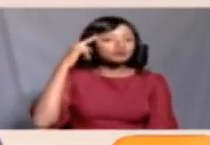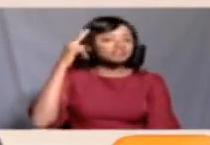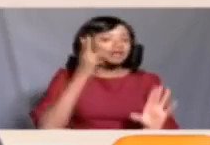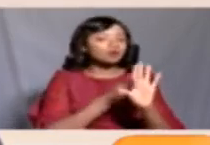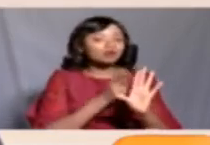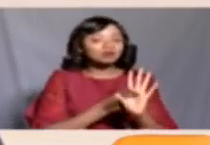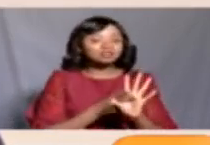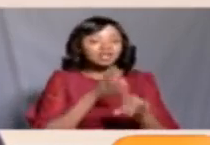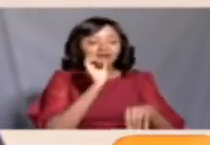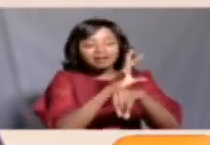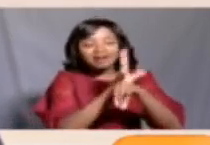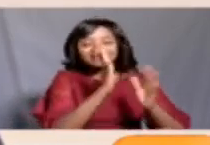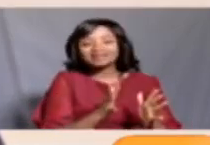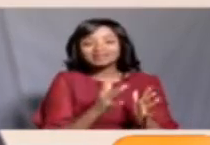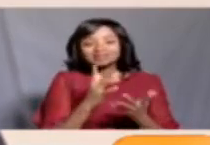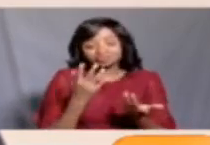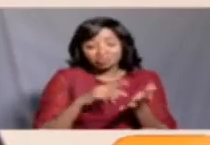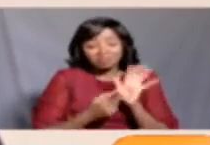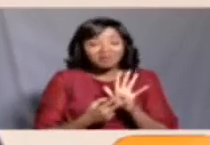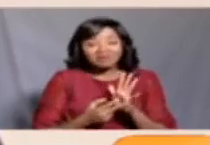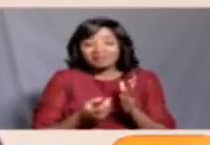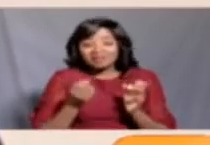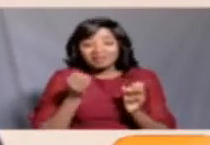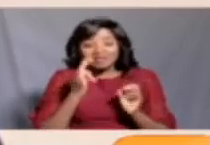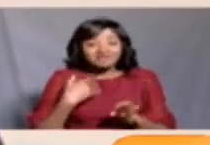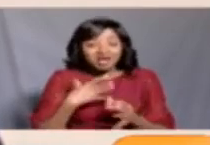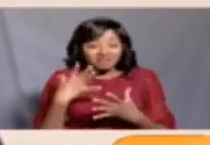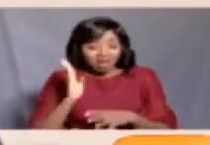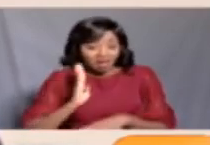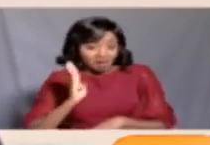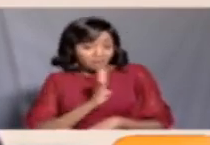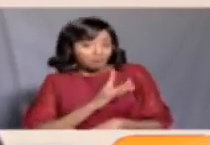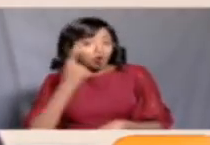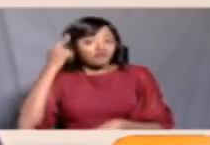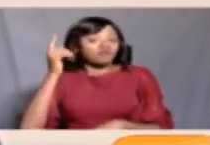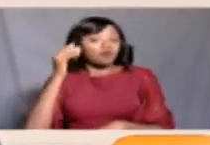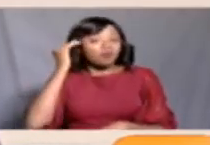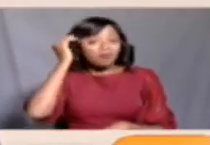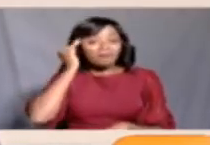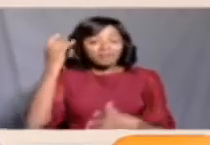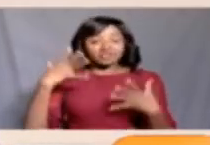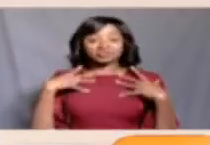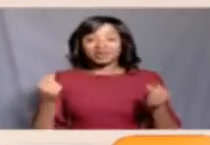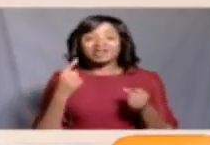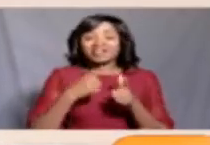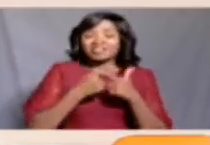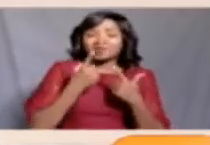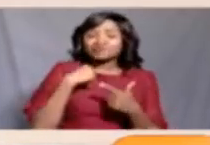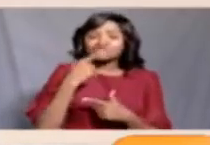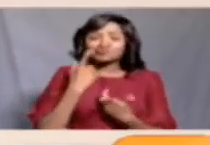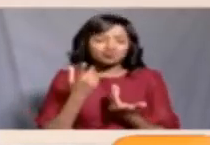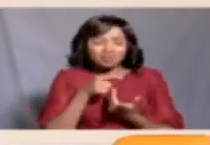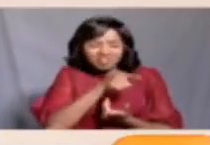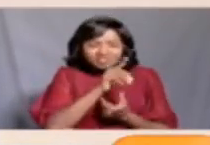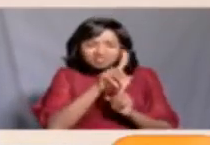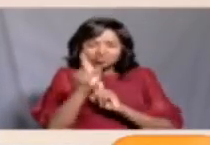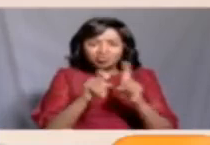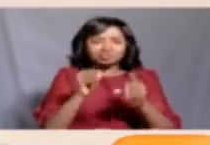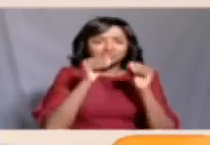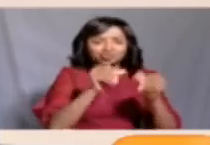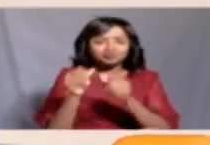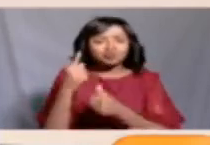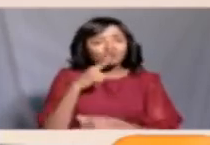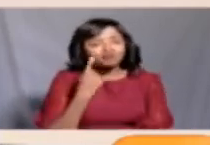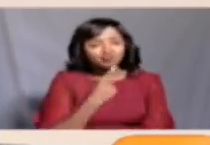see? Yeah. If we, in fact, don't have a board of mental health, then who is going to be regulating these mental health questions? And yet our people are